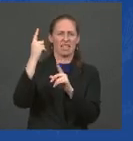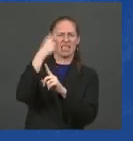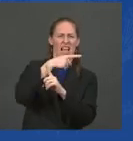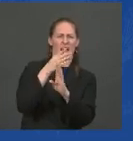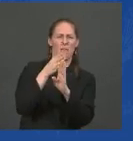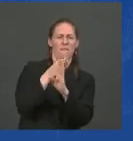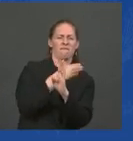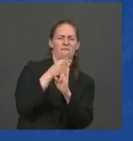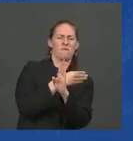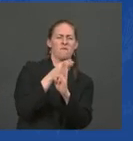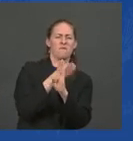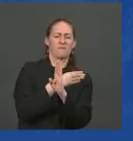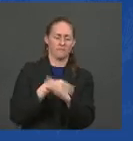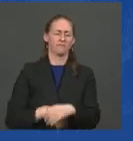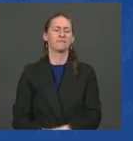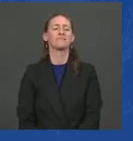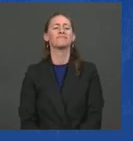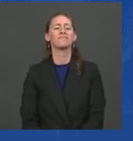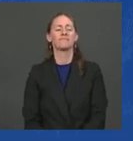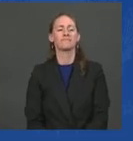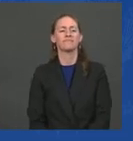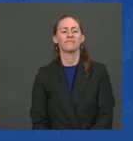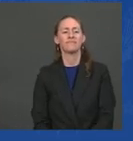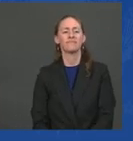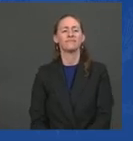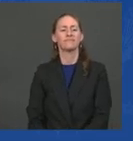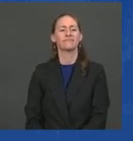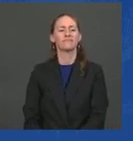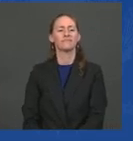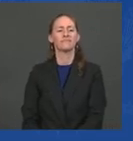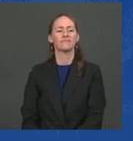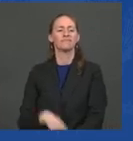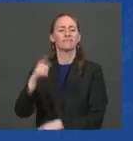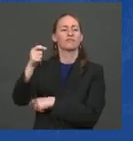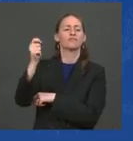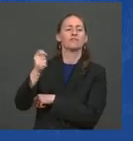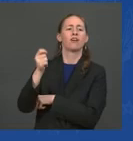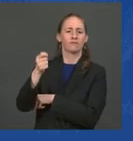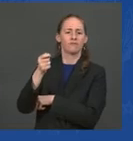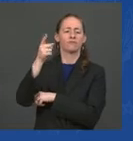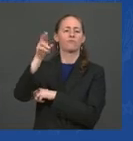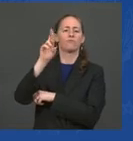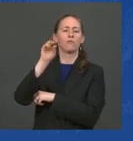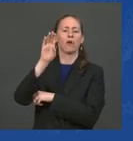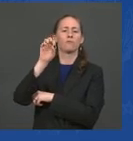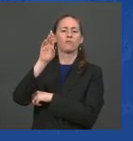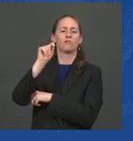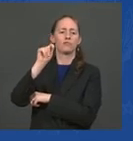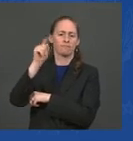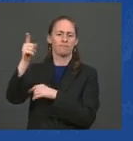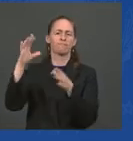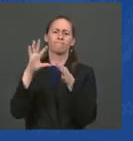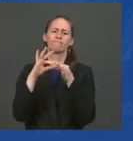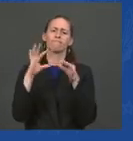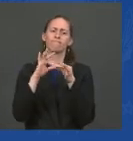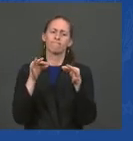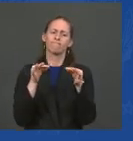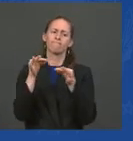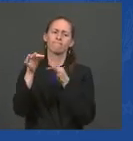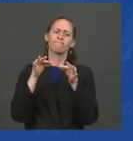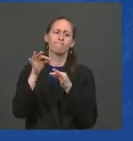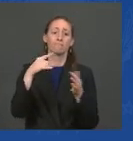States, Supreme Court Justice Robert Jackson, eloquently foretold why the trials at Nuremberg were so